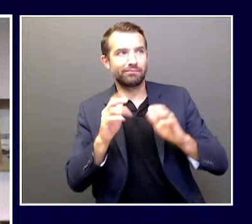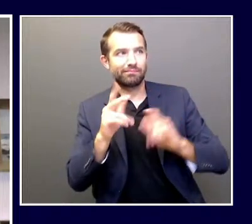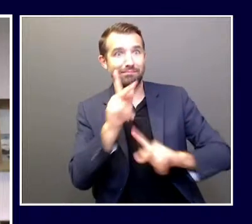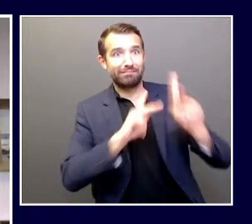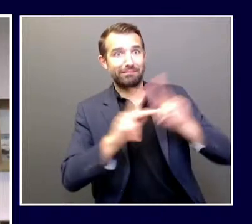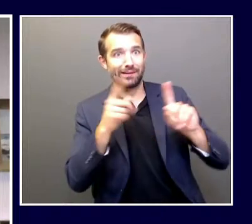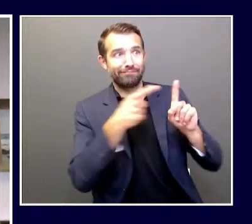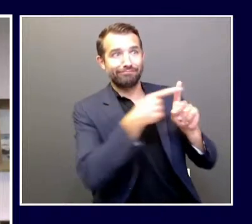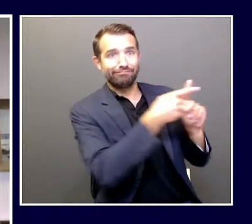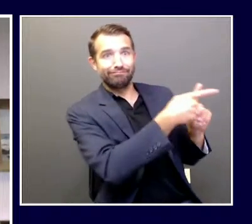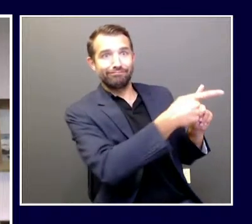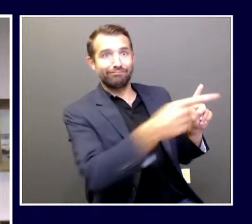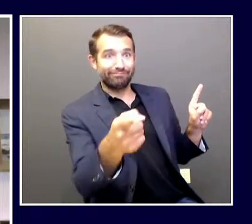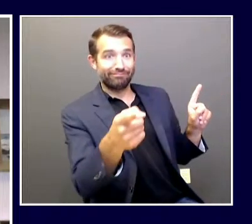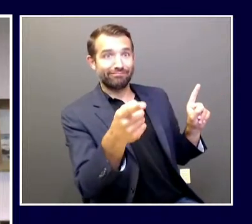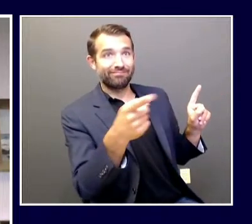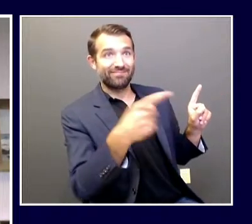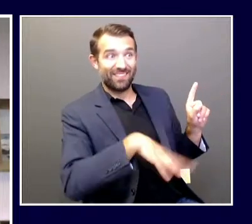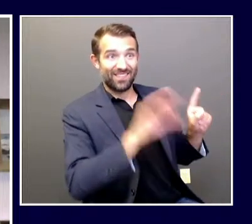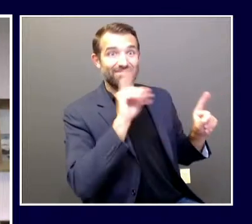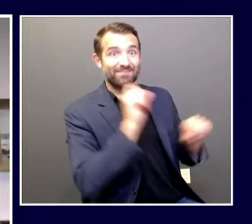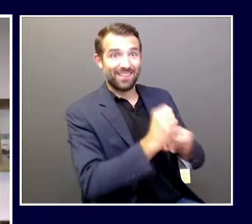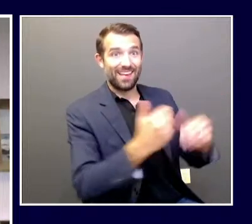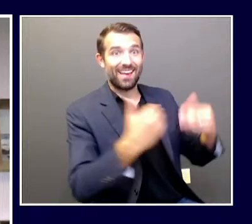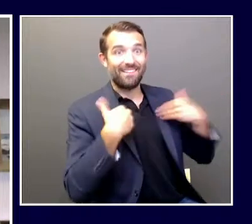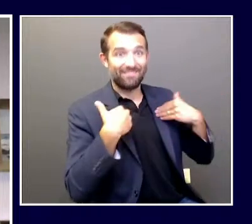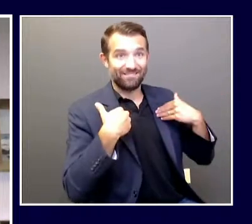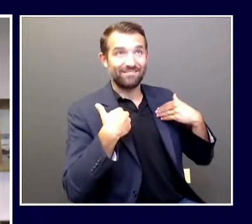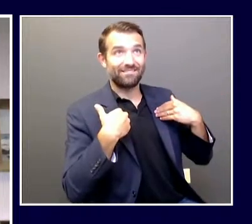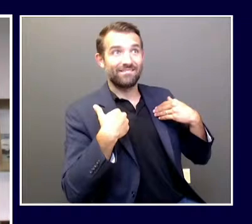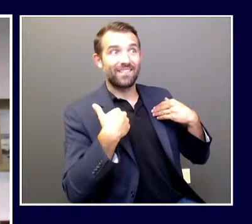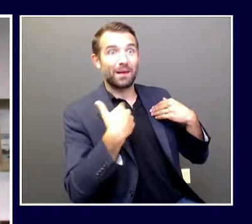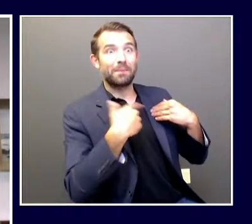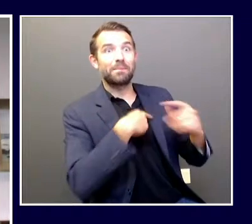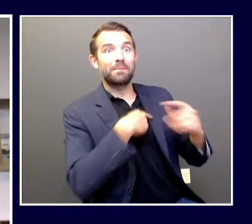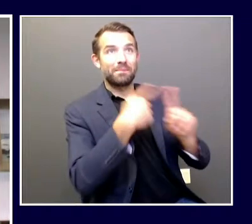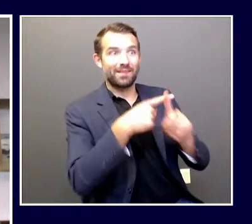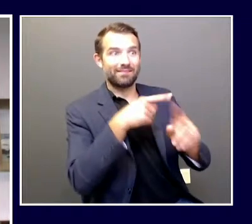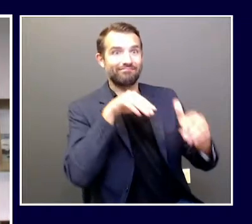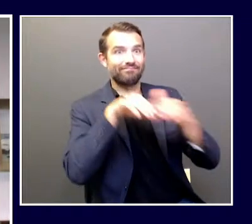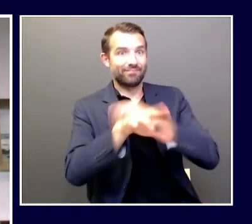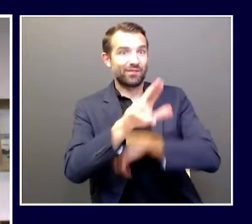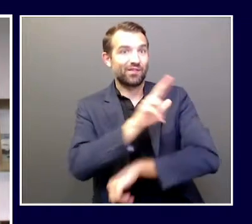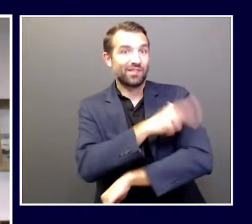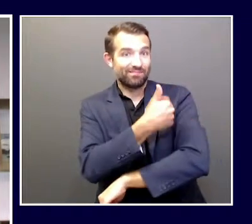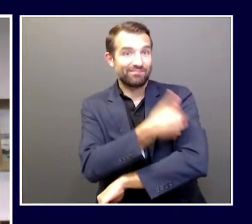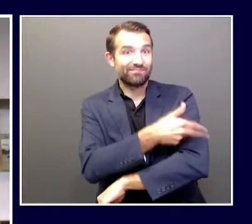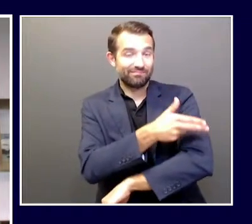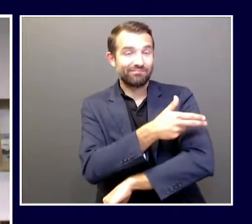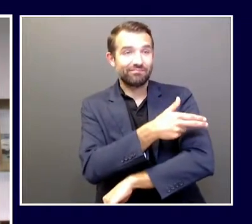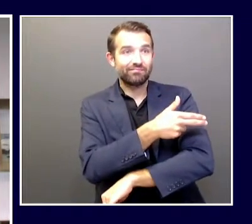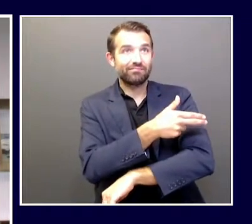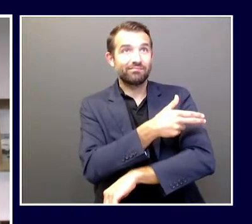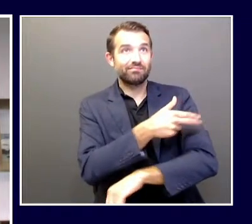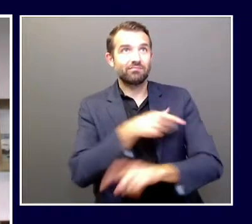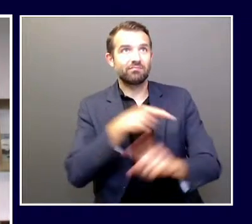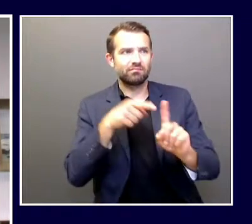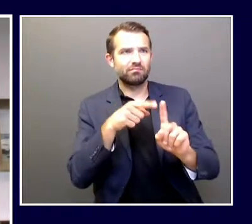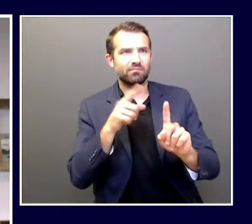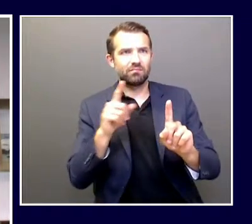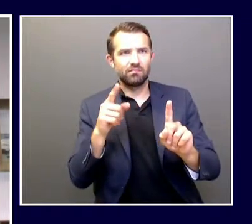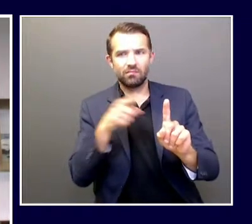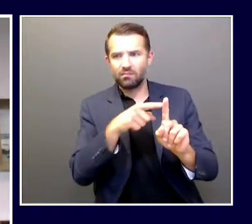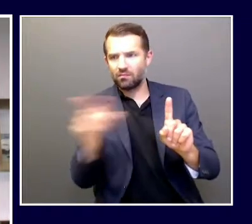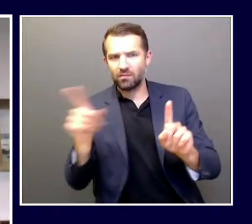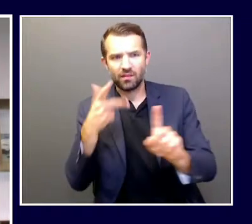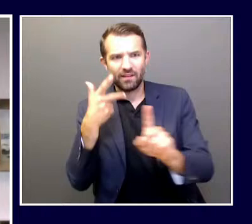became available and the number of new hospitalizations that have occurred since that same time back in January, the number